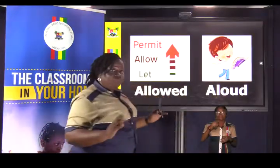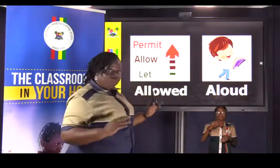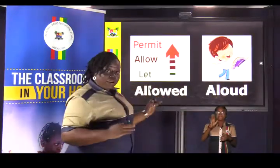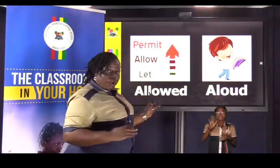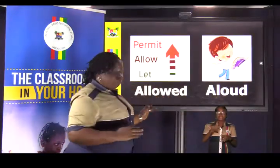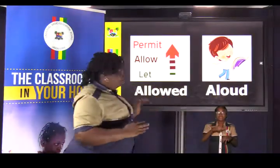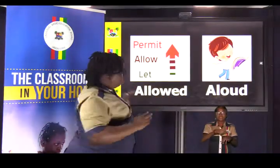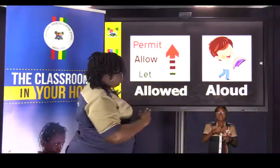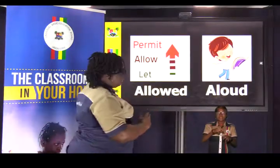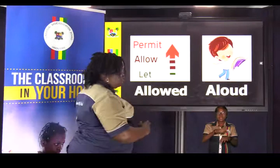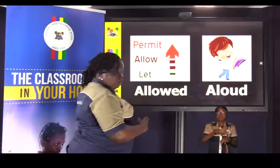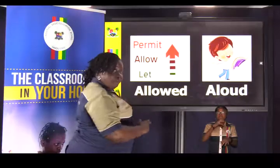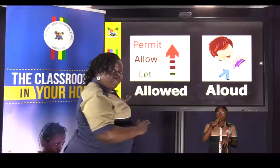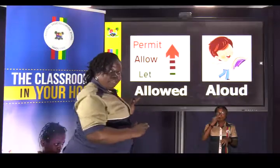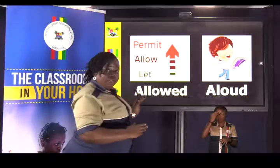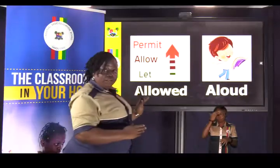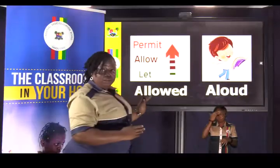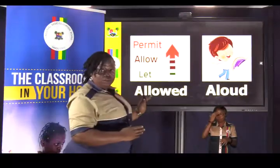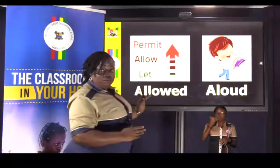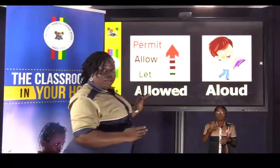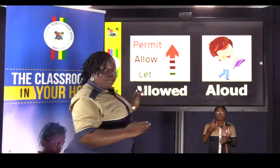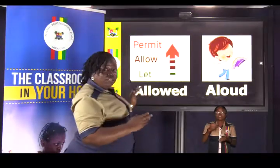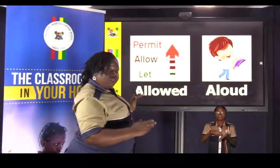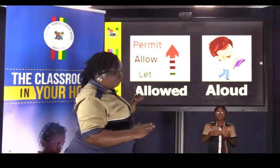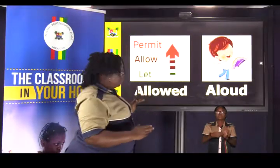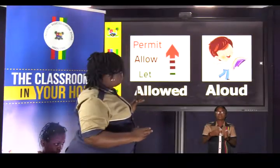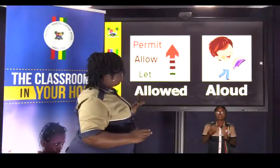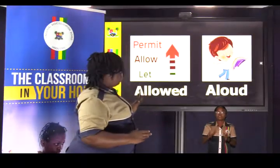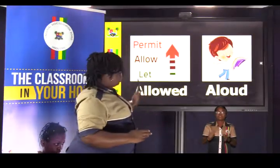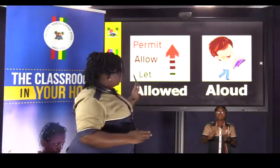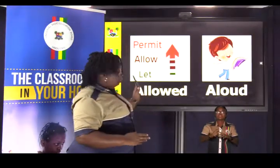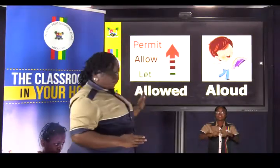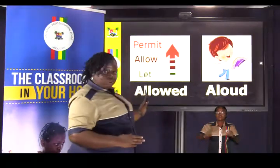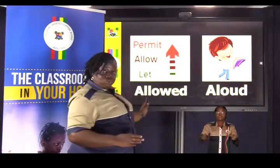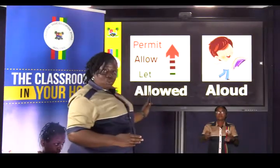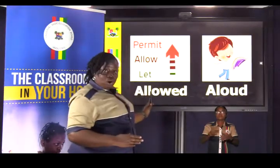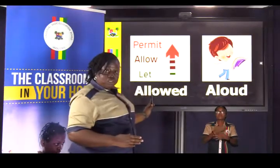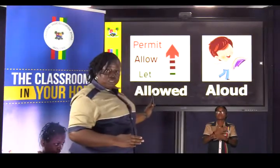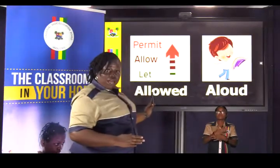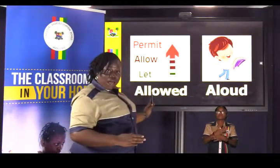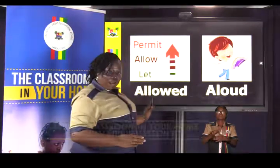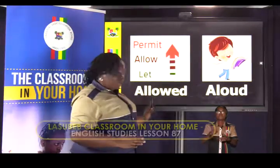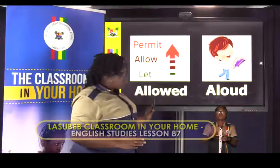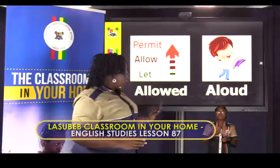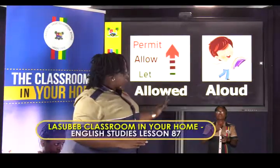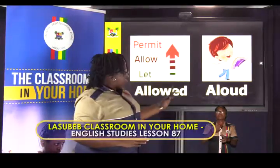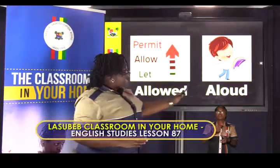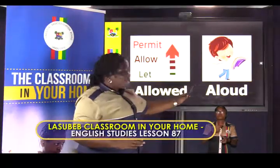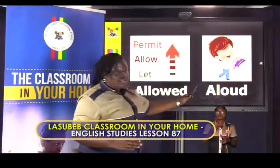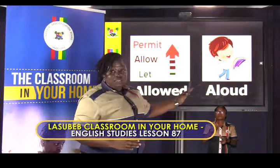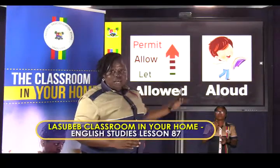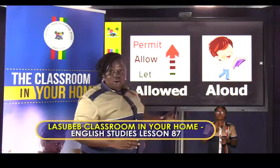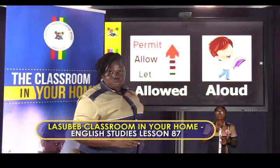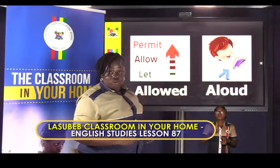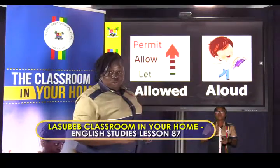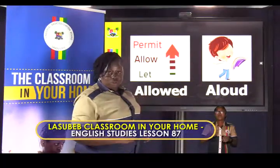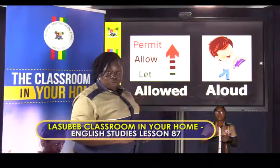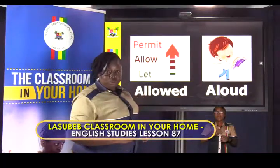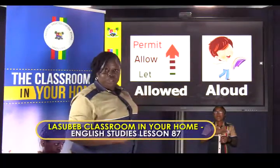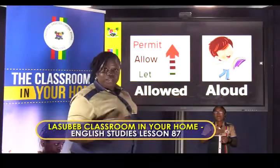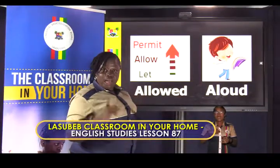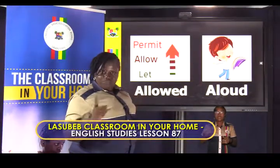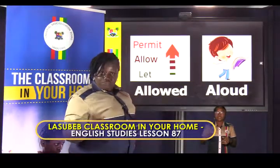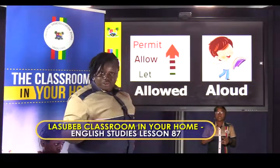I think by now you know the meaning and the difference between the first word, allowed, and the second